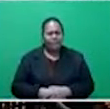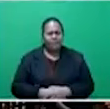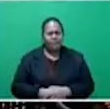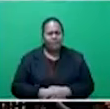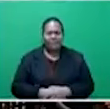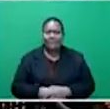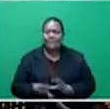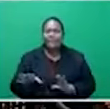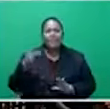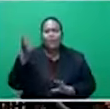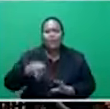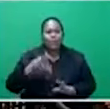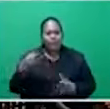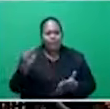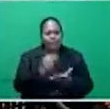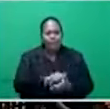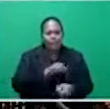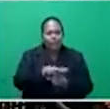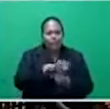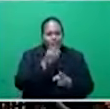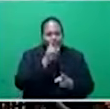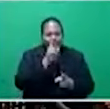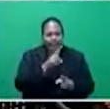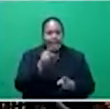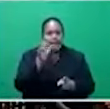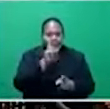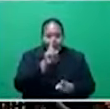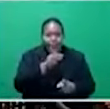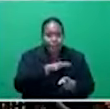right to defame the people who can't defend themselves here.